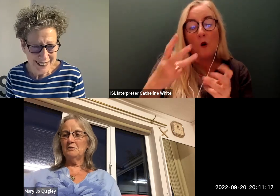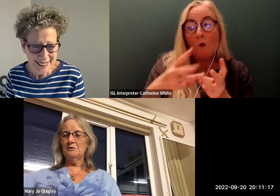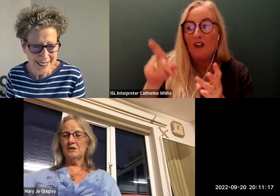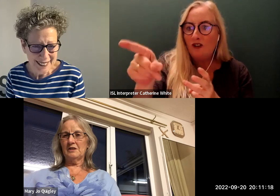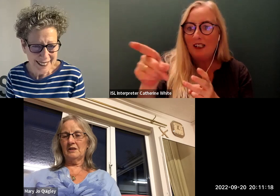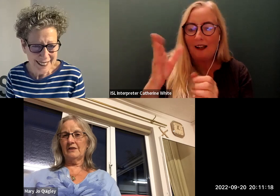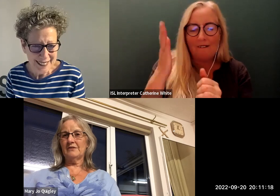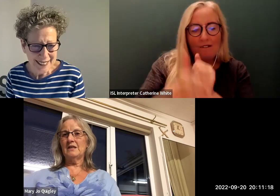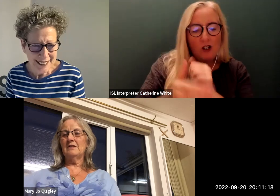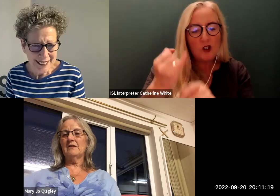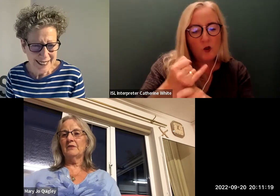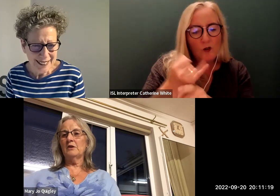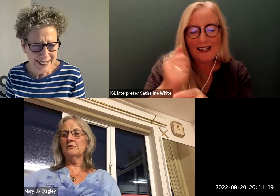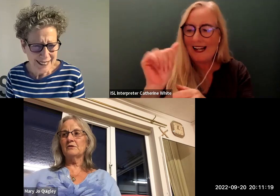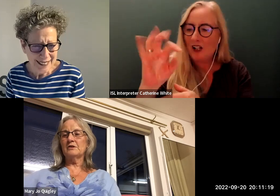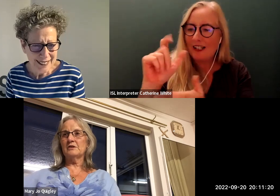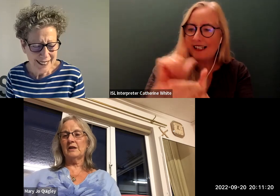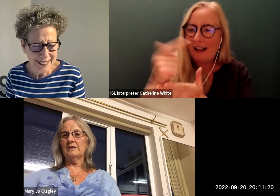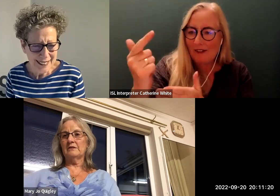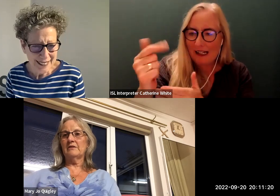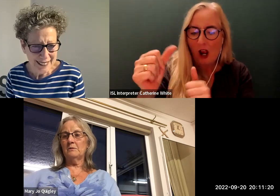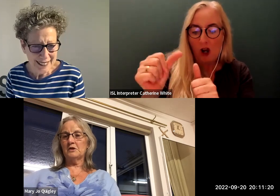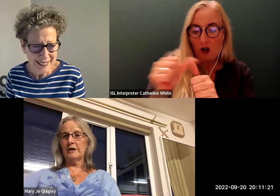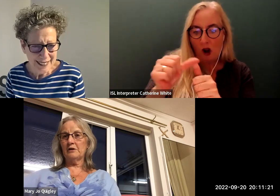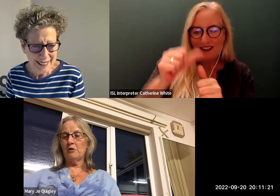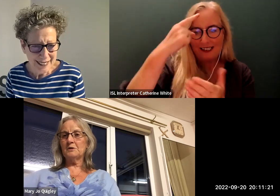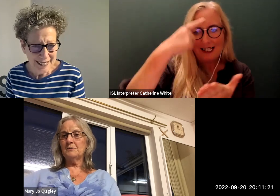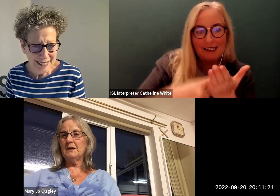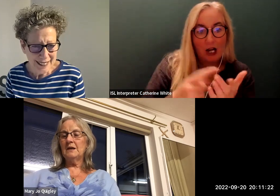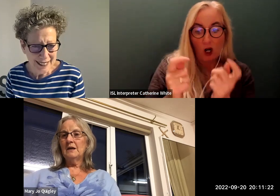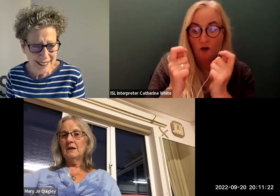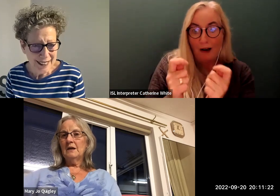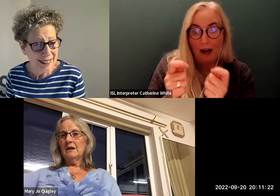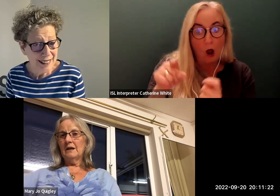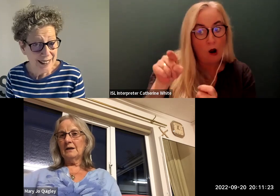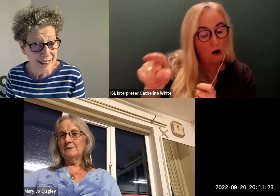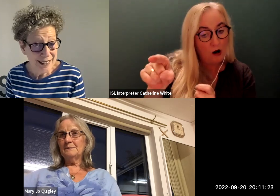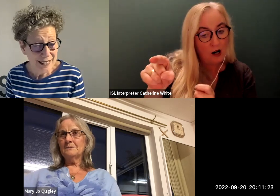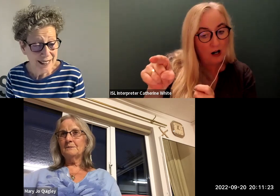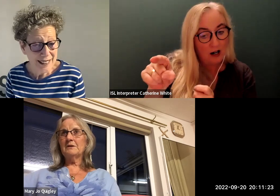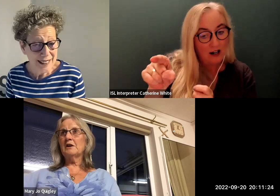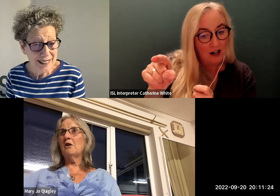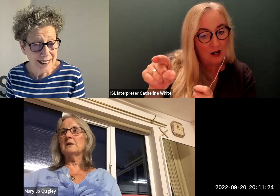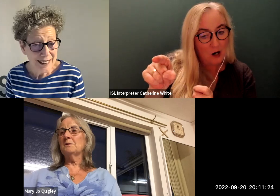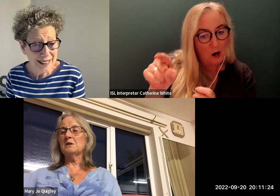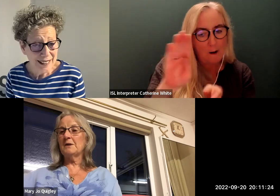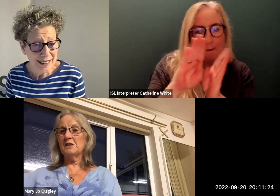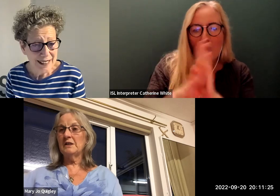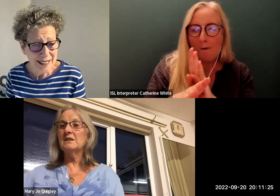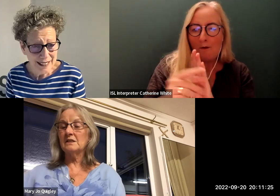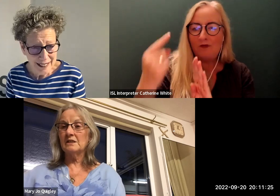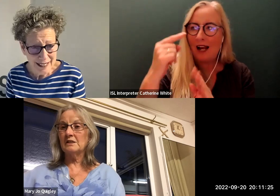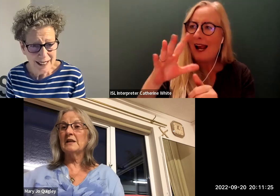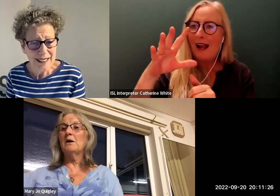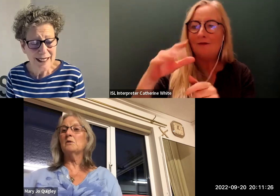finished school, she said at 17, then the nuns decided that they would train her up to be what they call, I suppose, a special